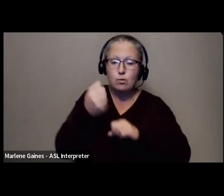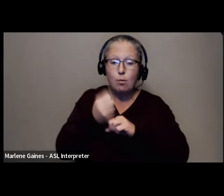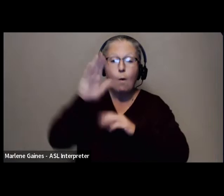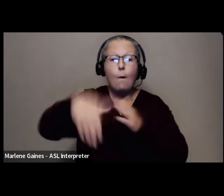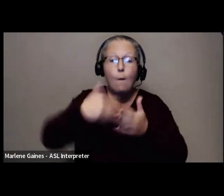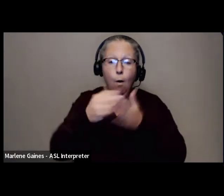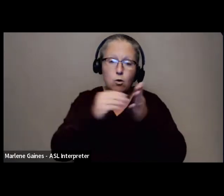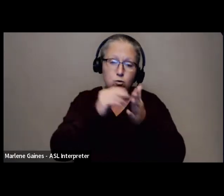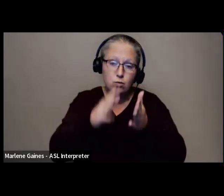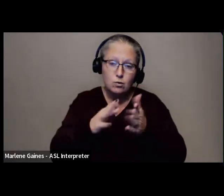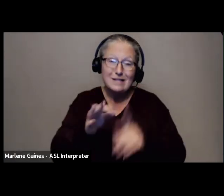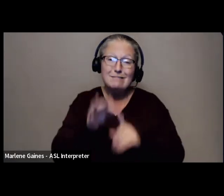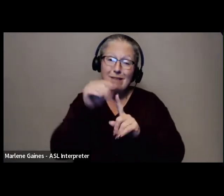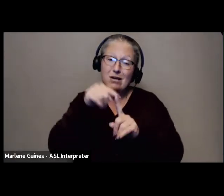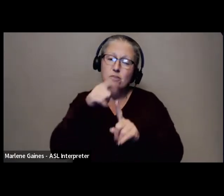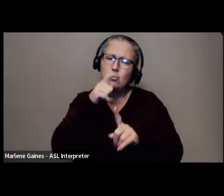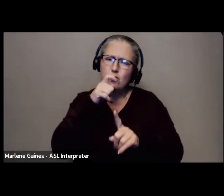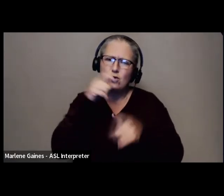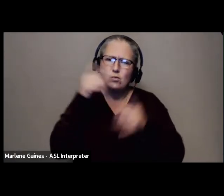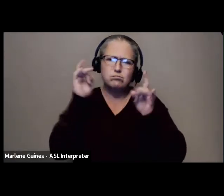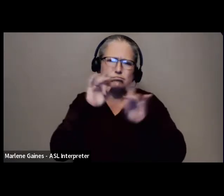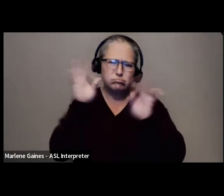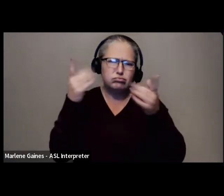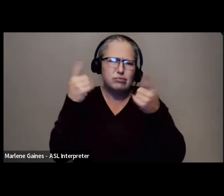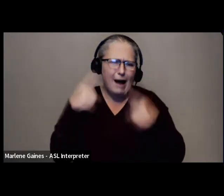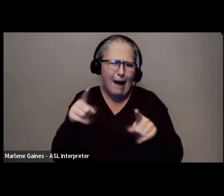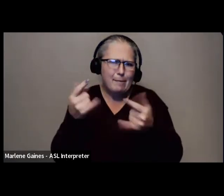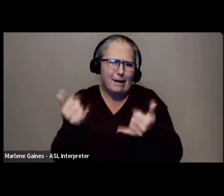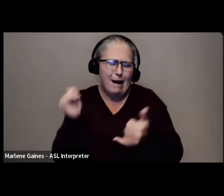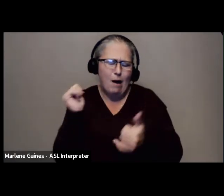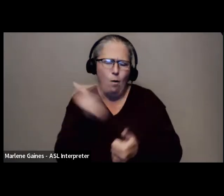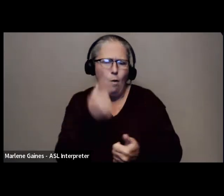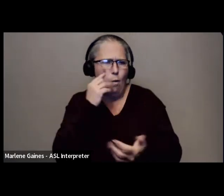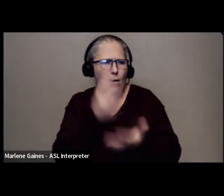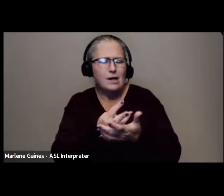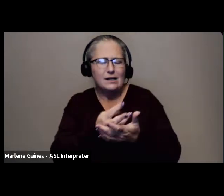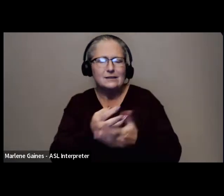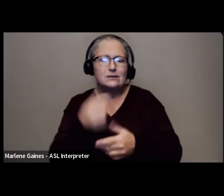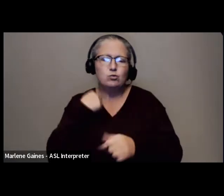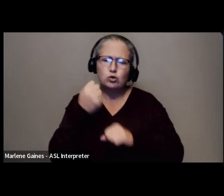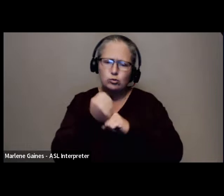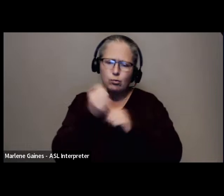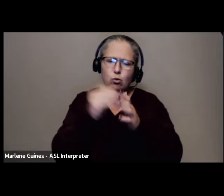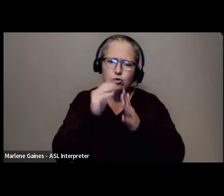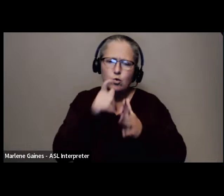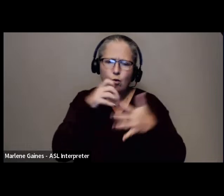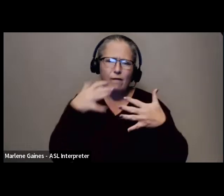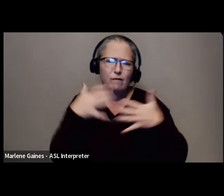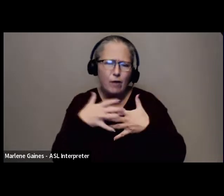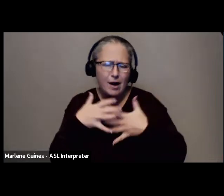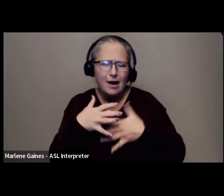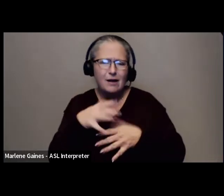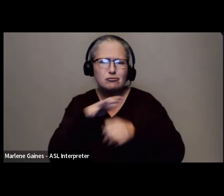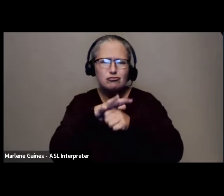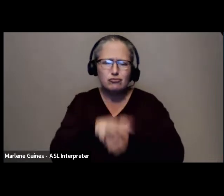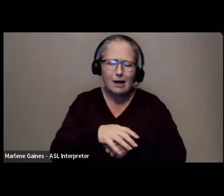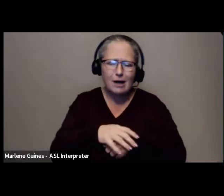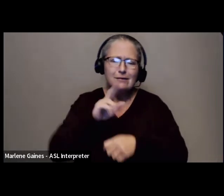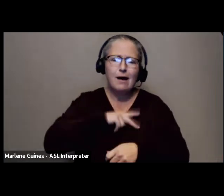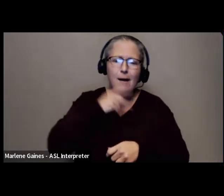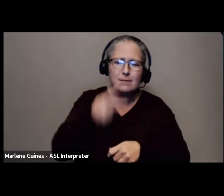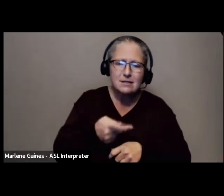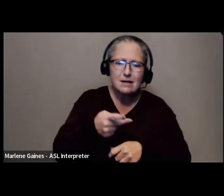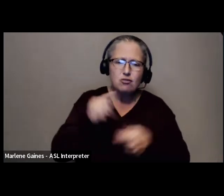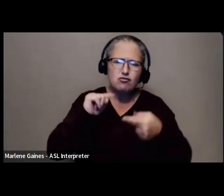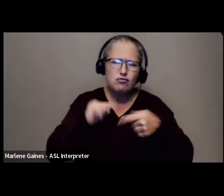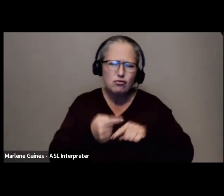students, especially those who have been touched by the extreme events we are all currently witnessing. We support students who are fearful, who are stressed, who are upset, who